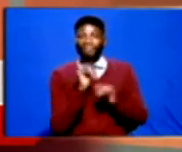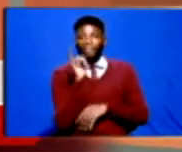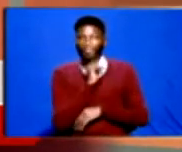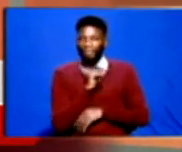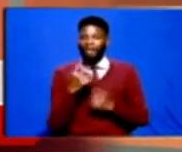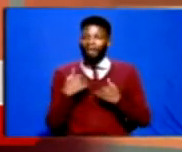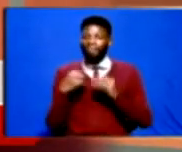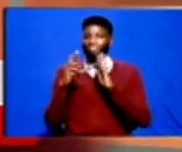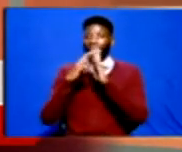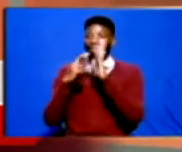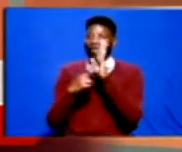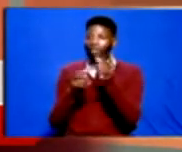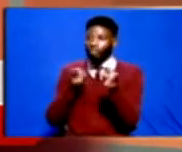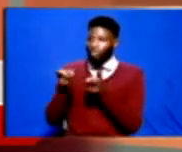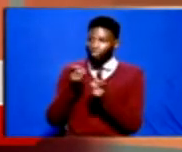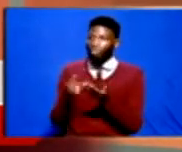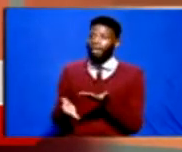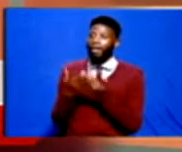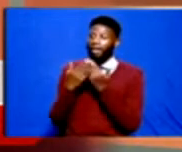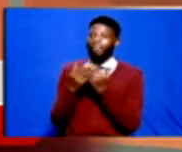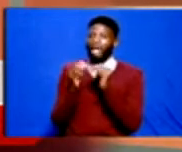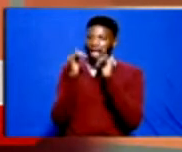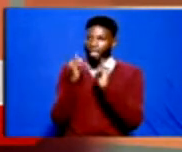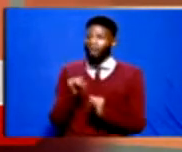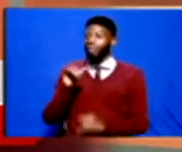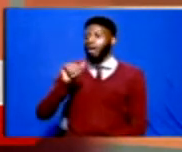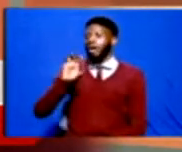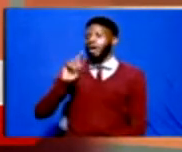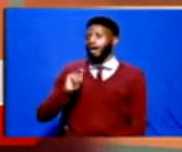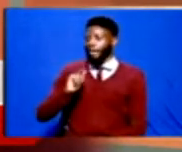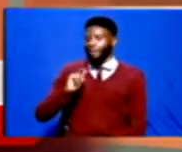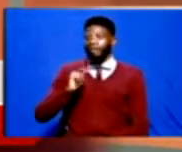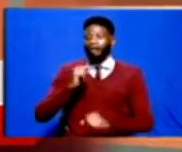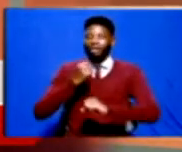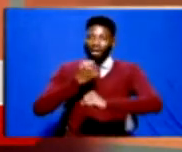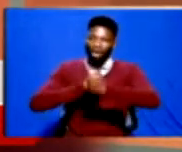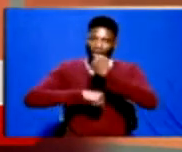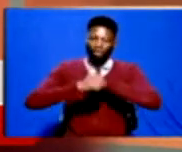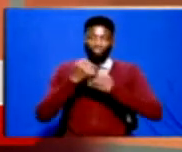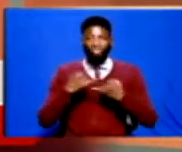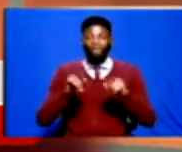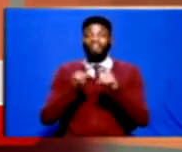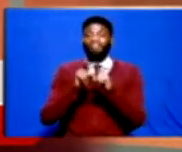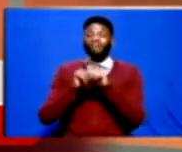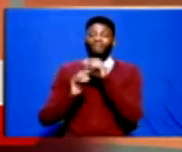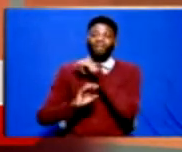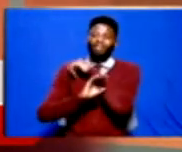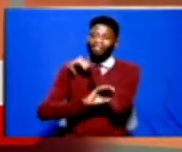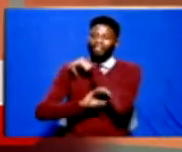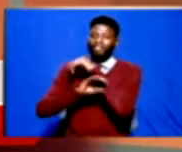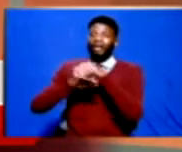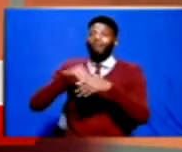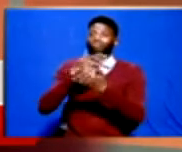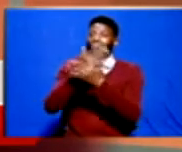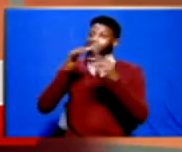actually help the new act to come into place, and also promote the country out there. And so we embarked on a